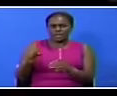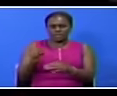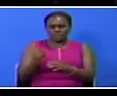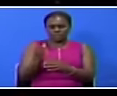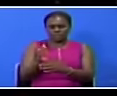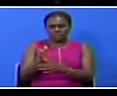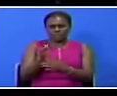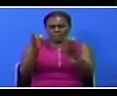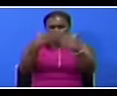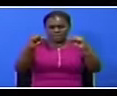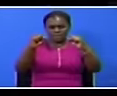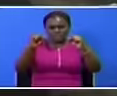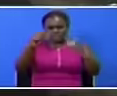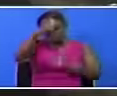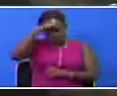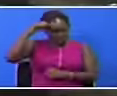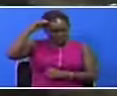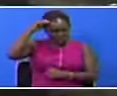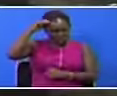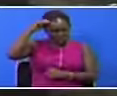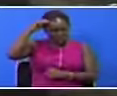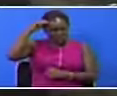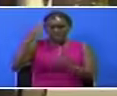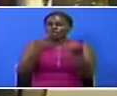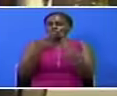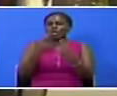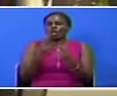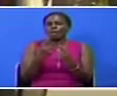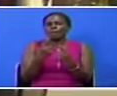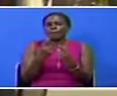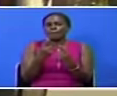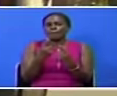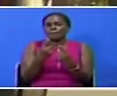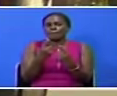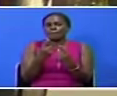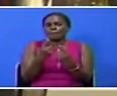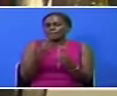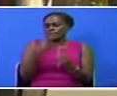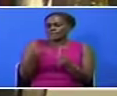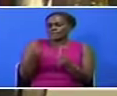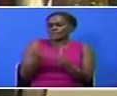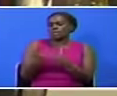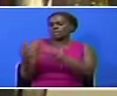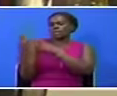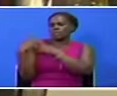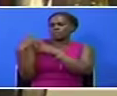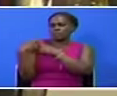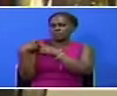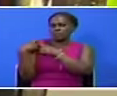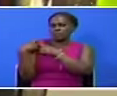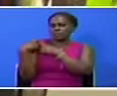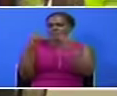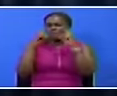Bethlehem during a joint press conference with Palestinian Authority President Mahmoud Abbas, described those behind the attacks as